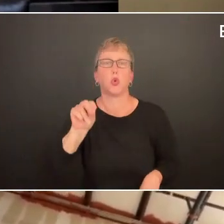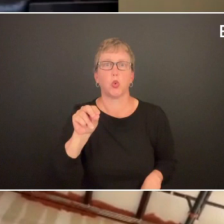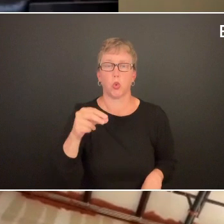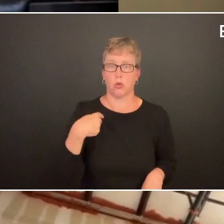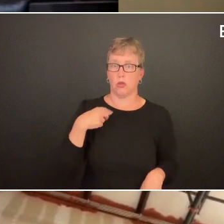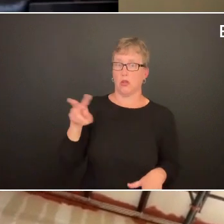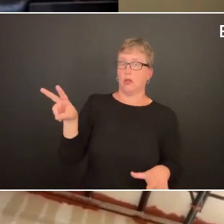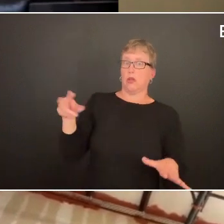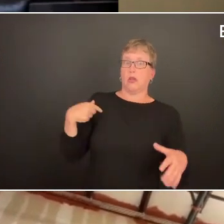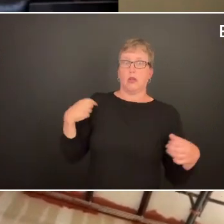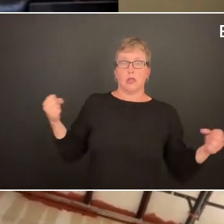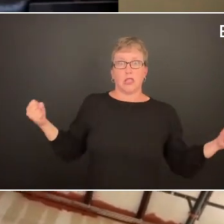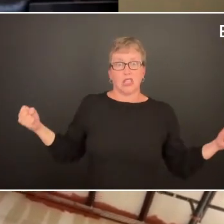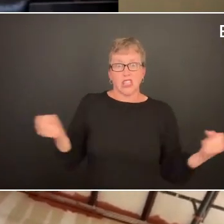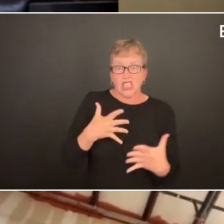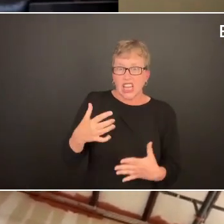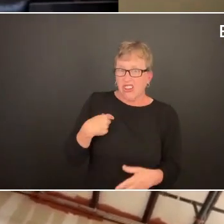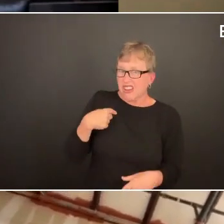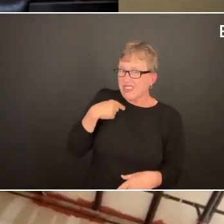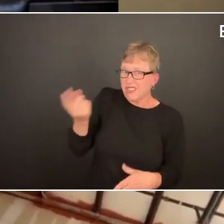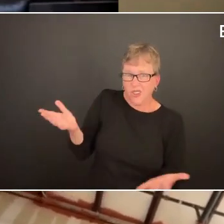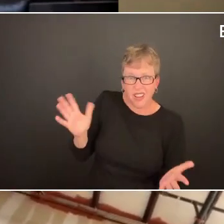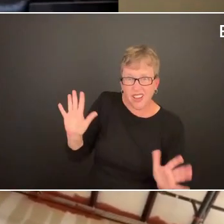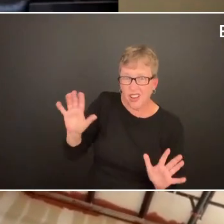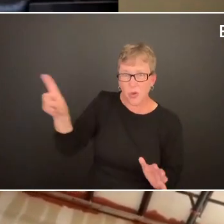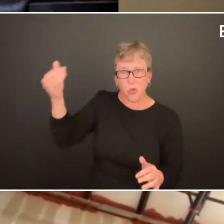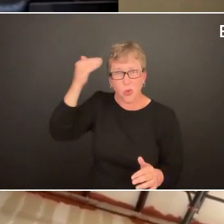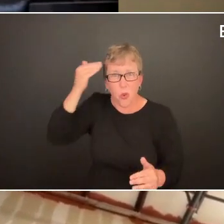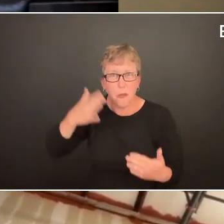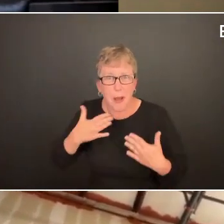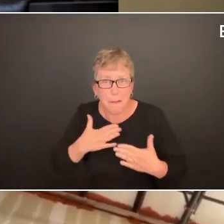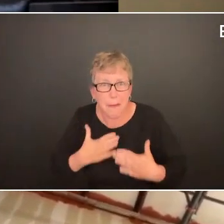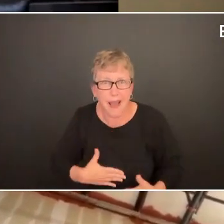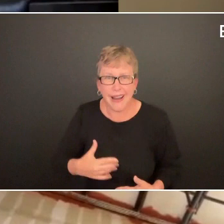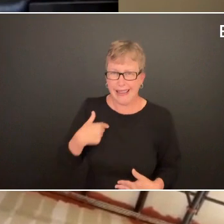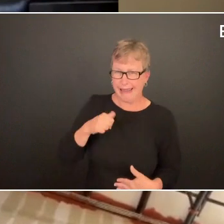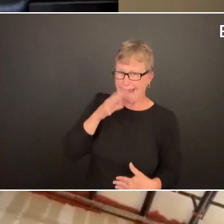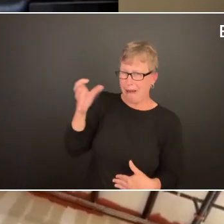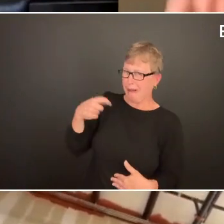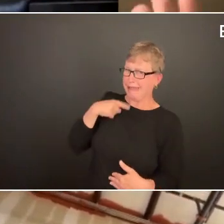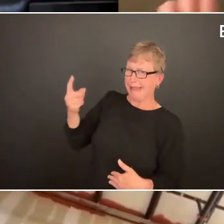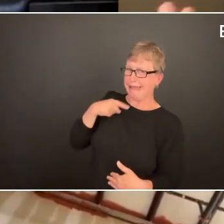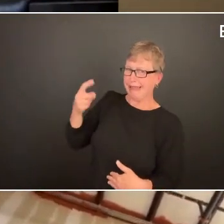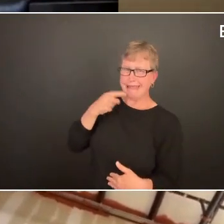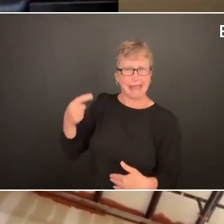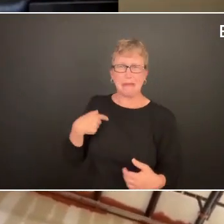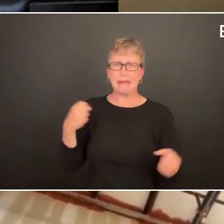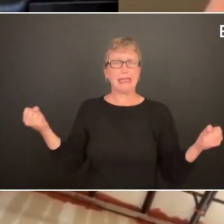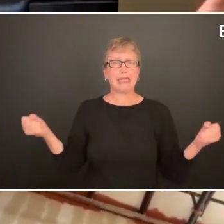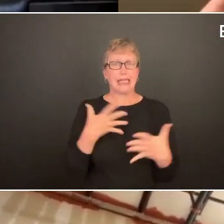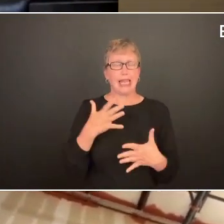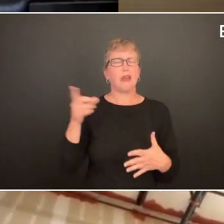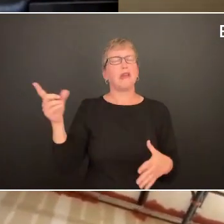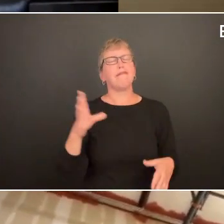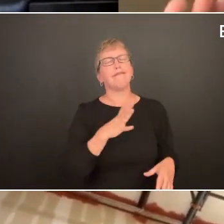just switching things up. Sometimes they don't work. Right. The other day, my husband said, I want you to tell me what to do. I'm